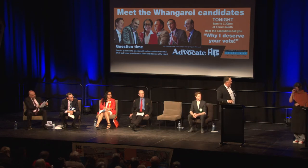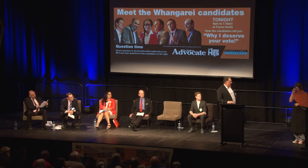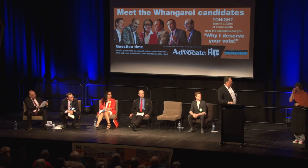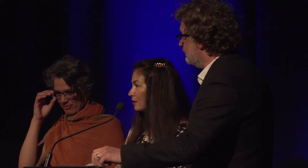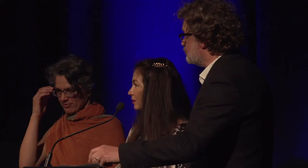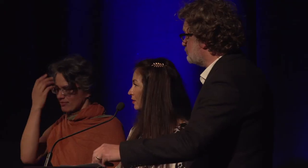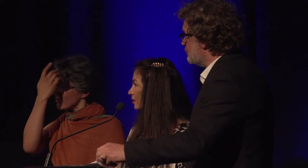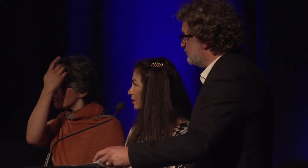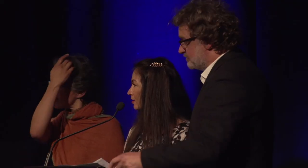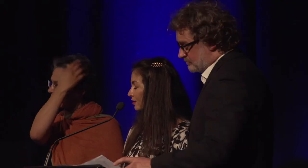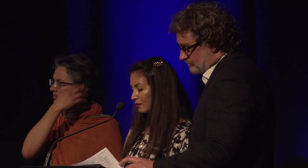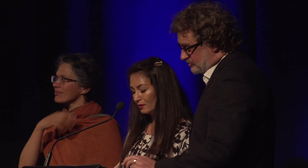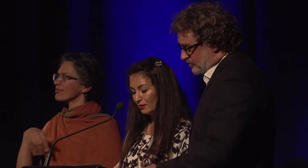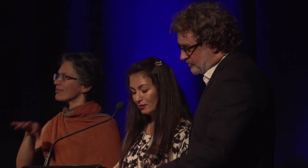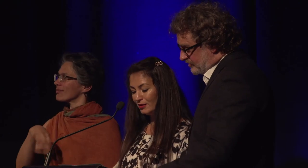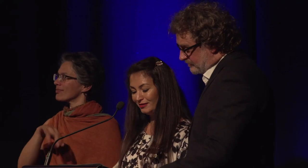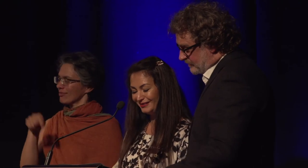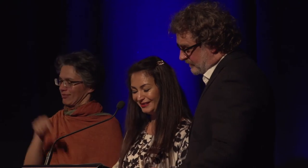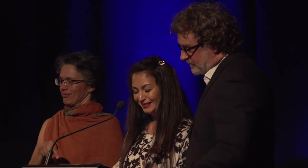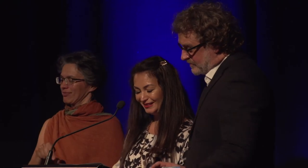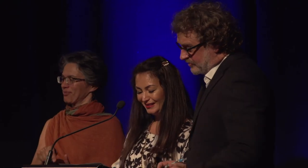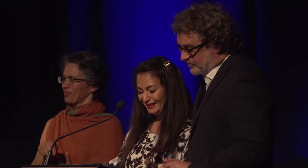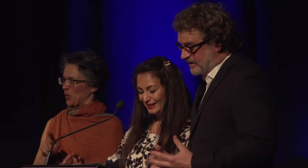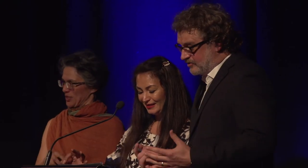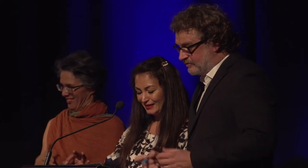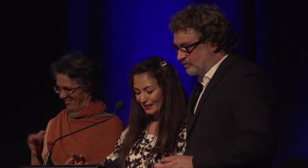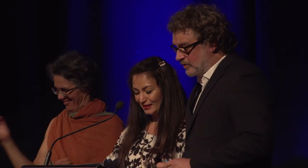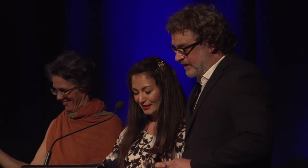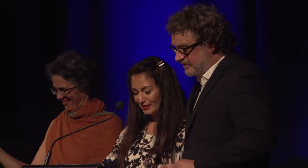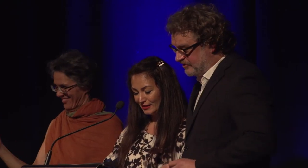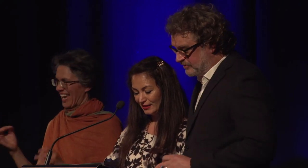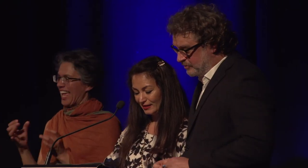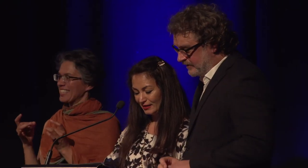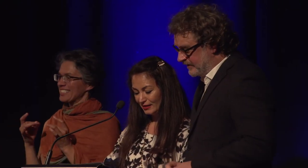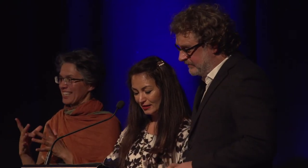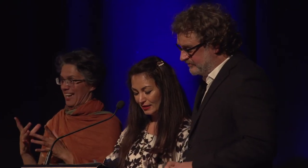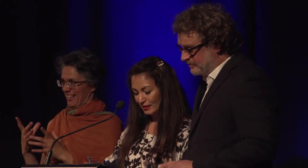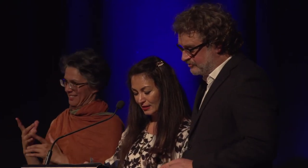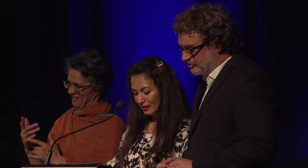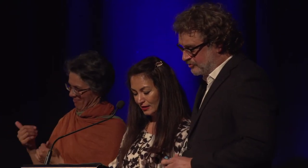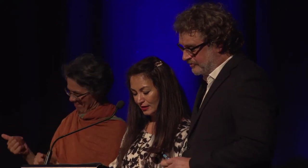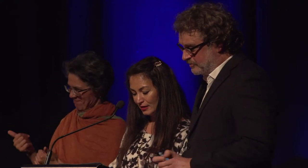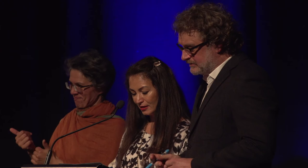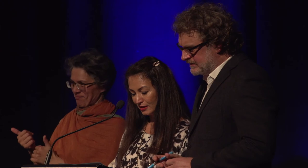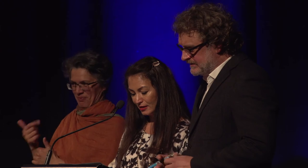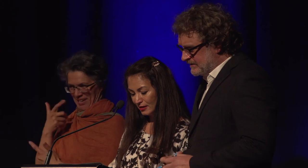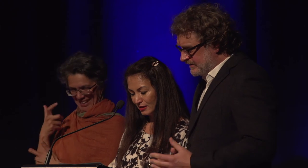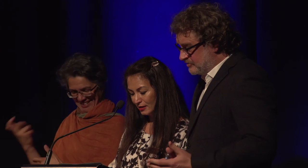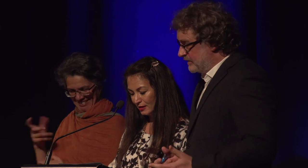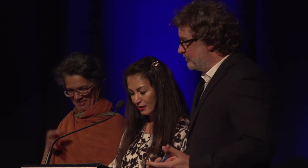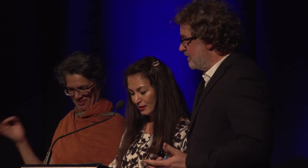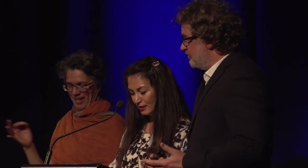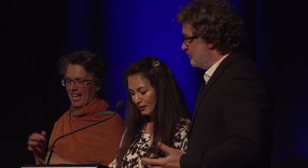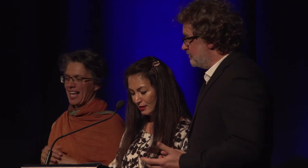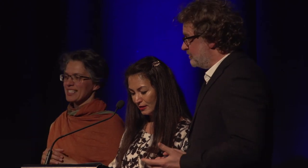You have a randomly drawn question, Mr. Jones, because it starts off to all candidates, but you were the lucky punter to draw this one. It's